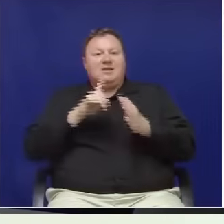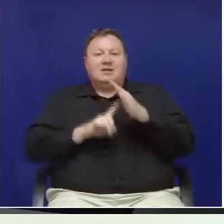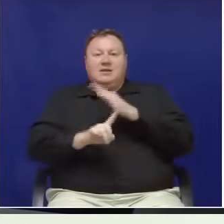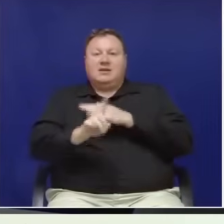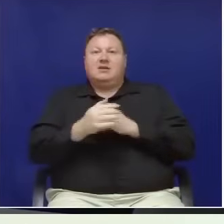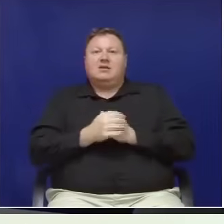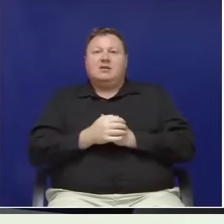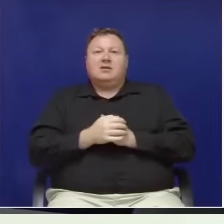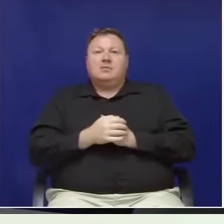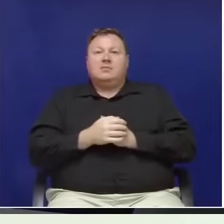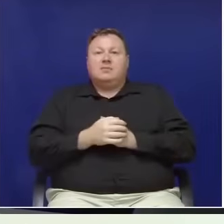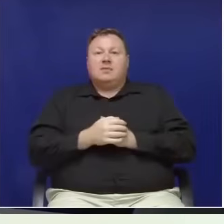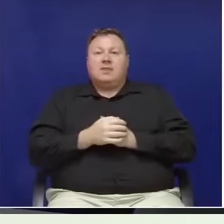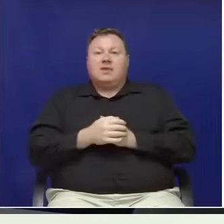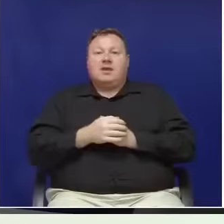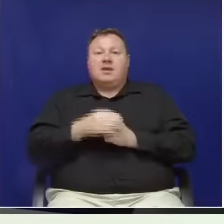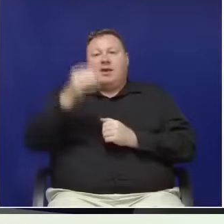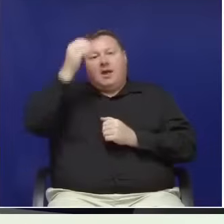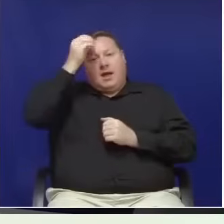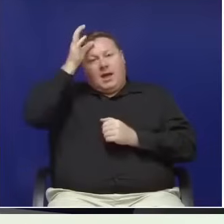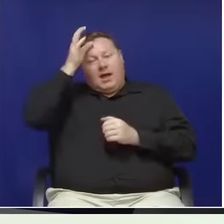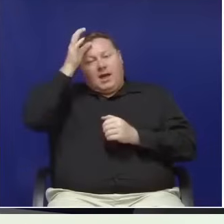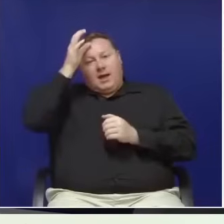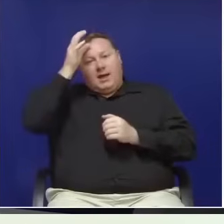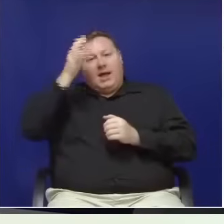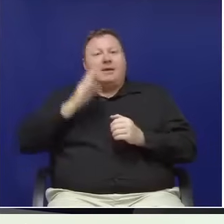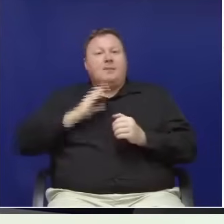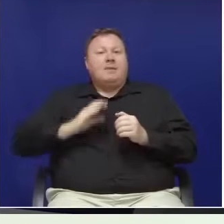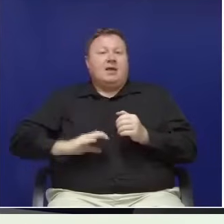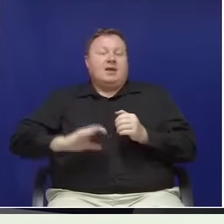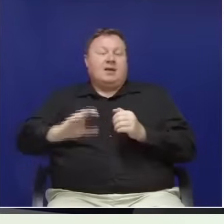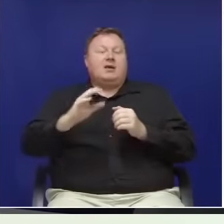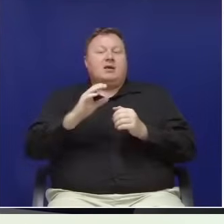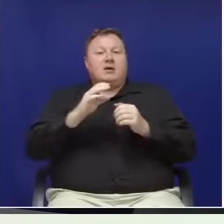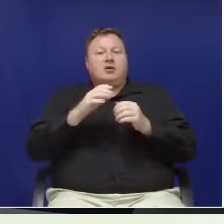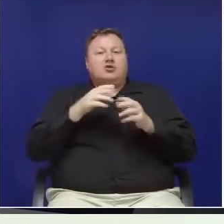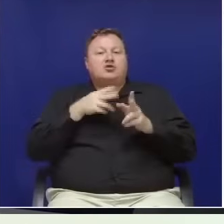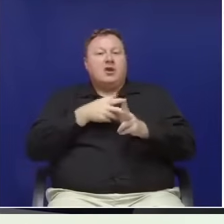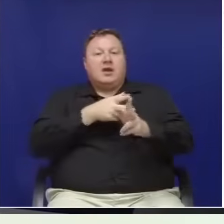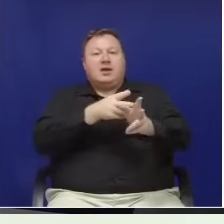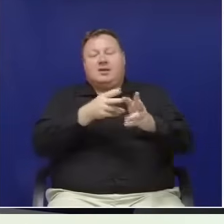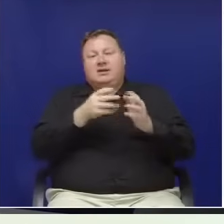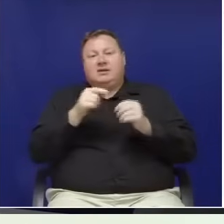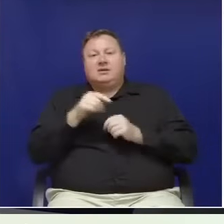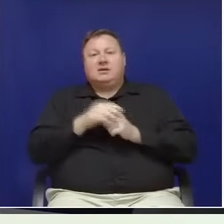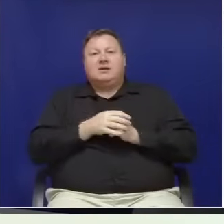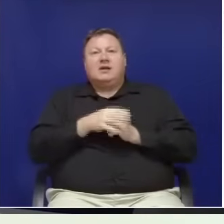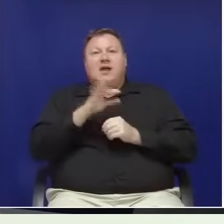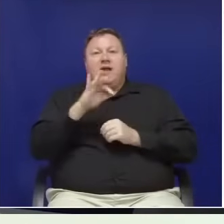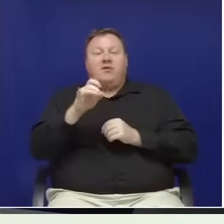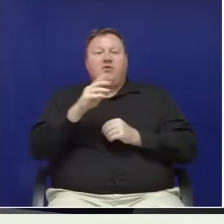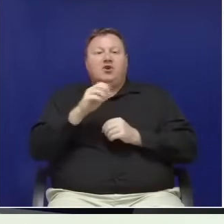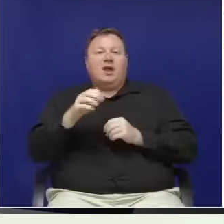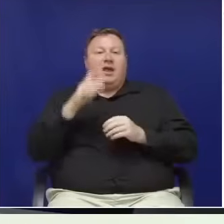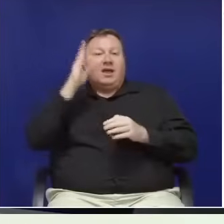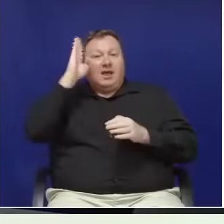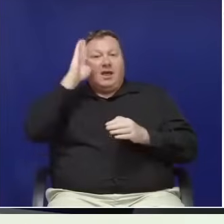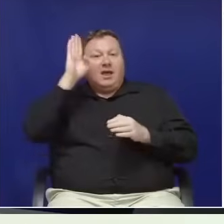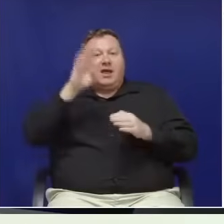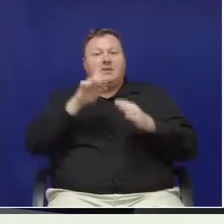tracking is concerned, during the theoretical training phase at colleges, daily attendance logs